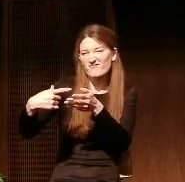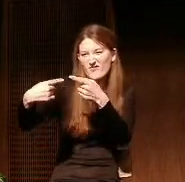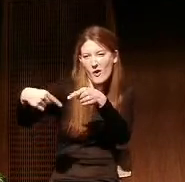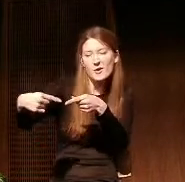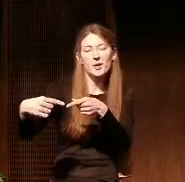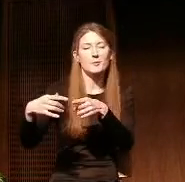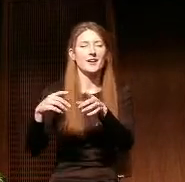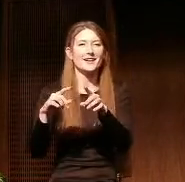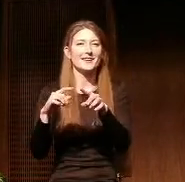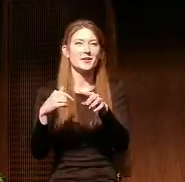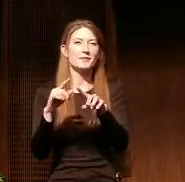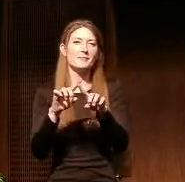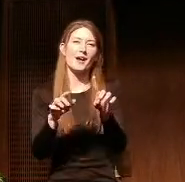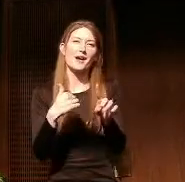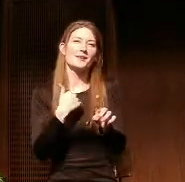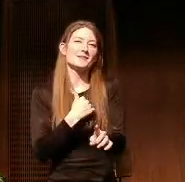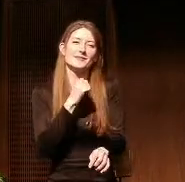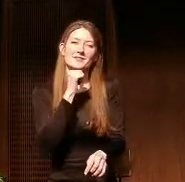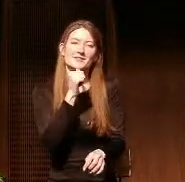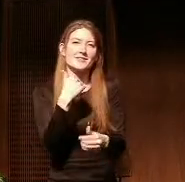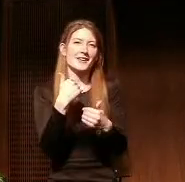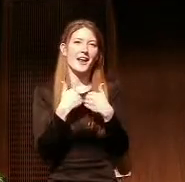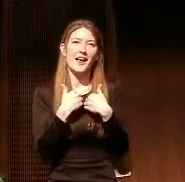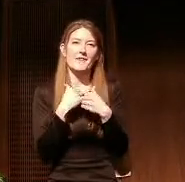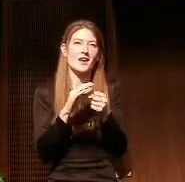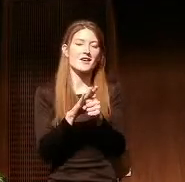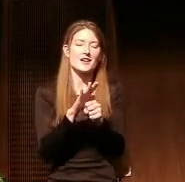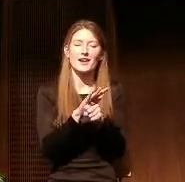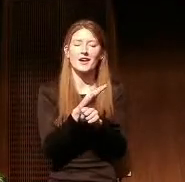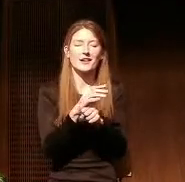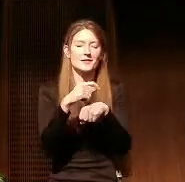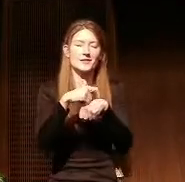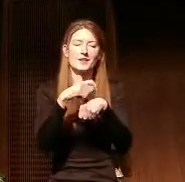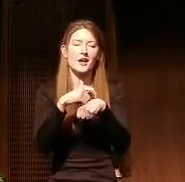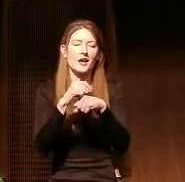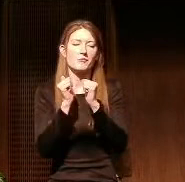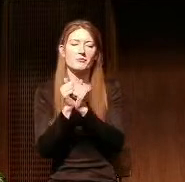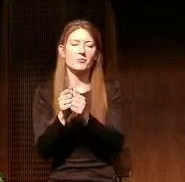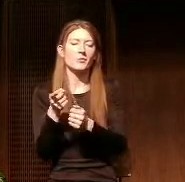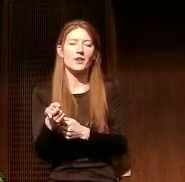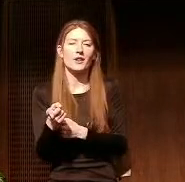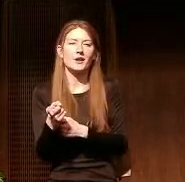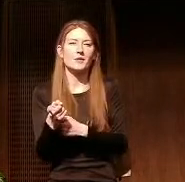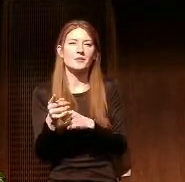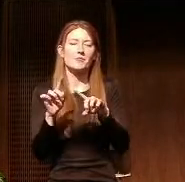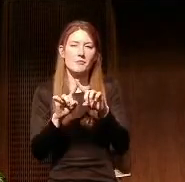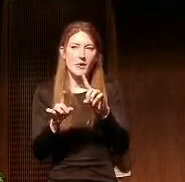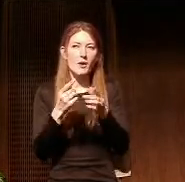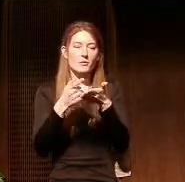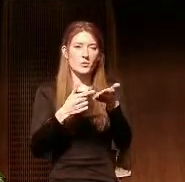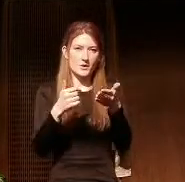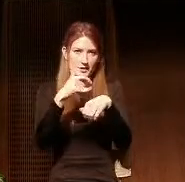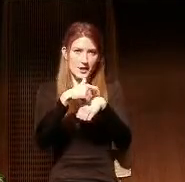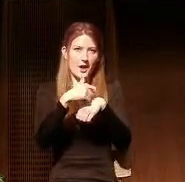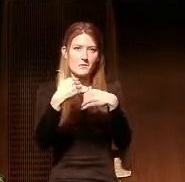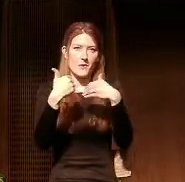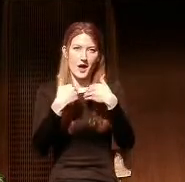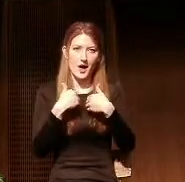We did not have enough time with our bonus dad, but what time we had, we will forever be grateful